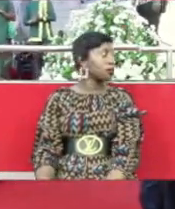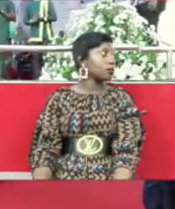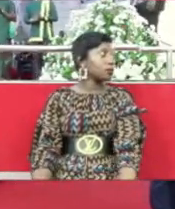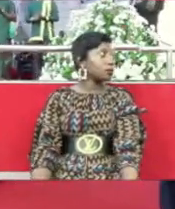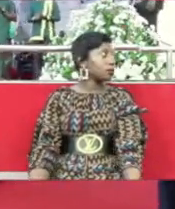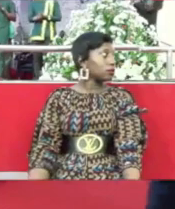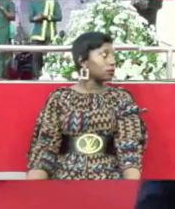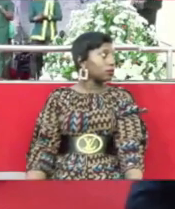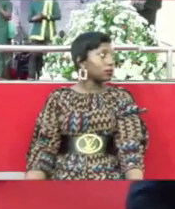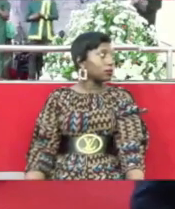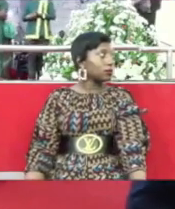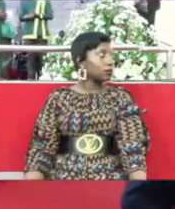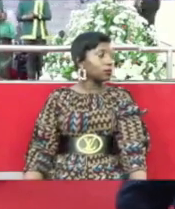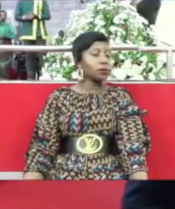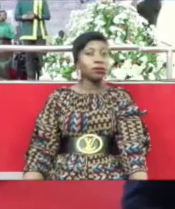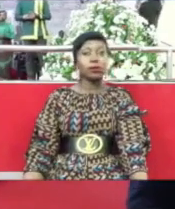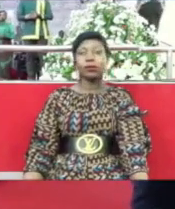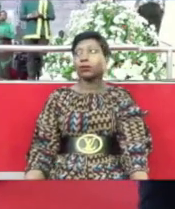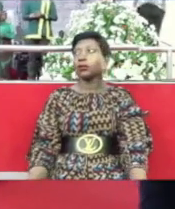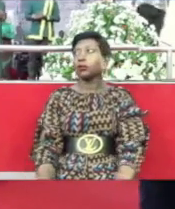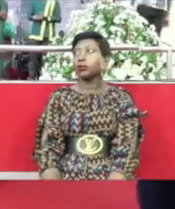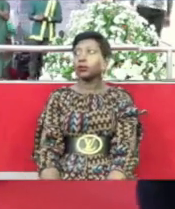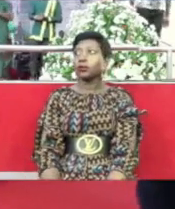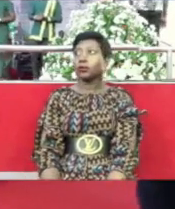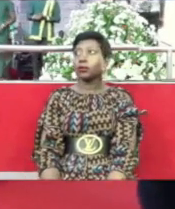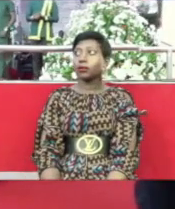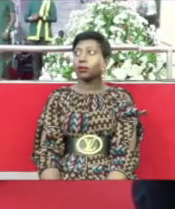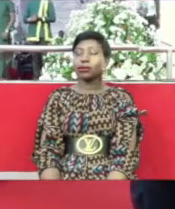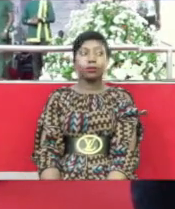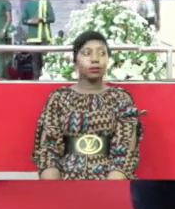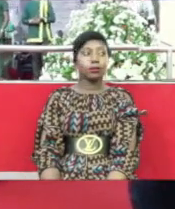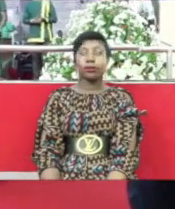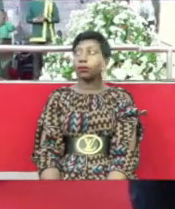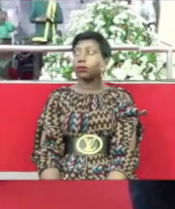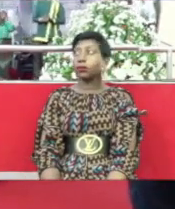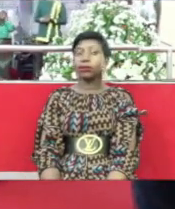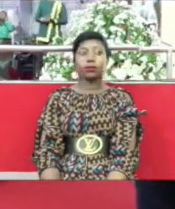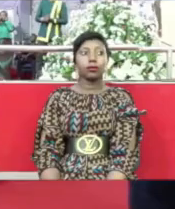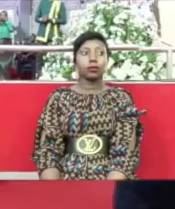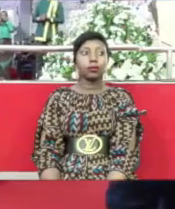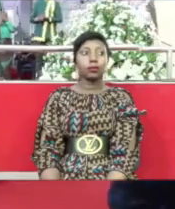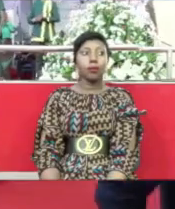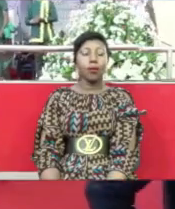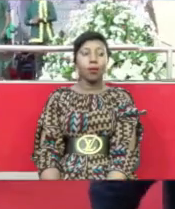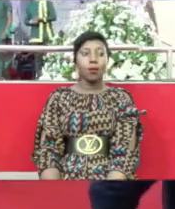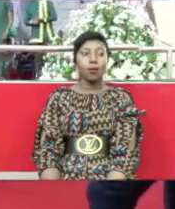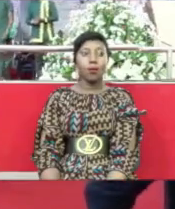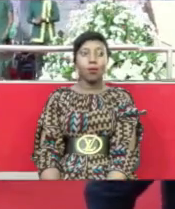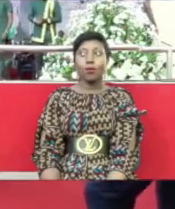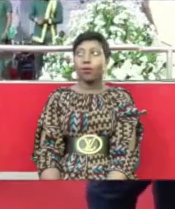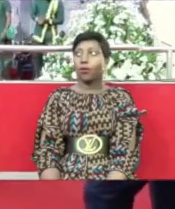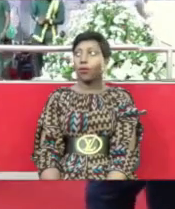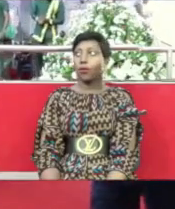amekupa ushindi kutoka uoga na hofu za maisha haya katika jina la Yesu. Katika jina la